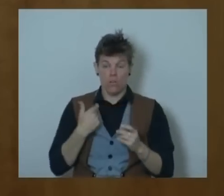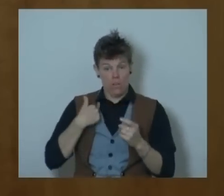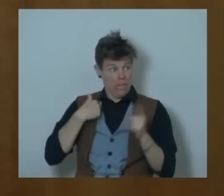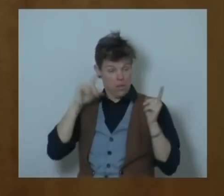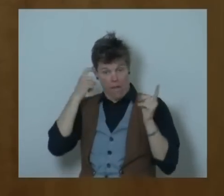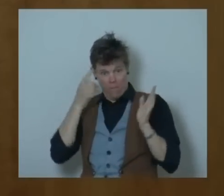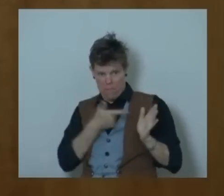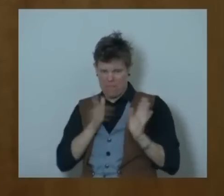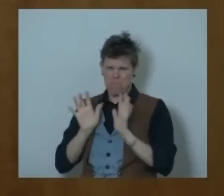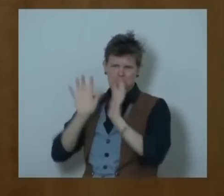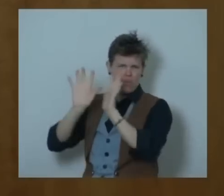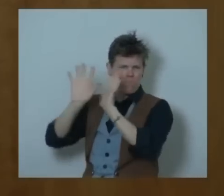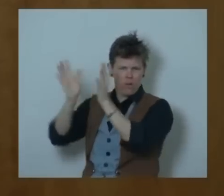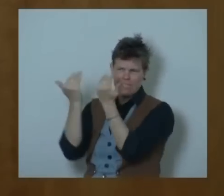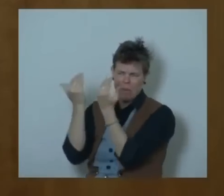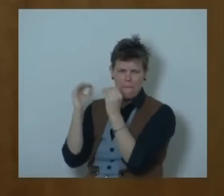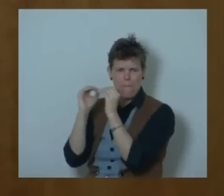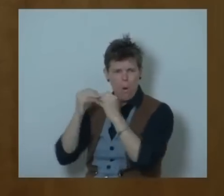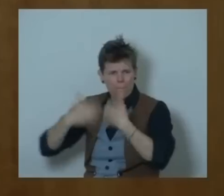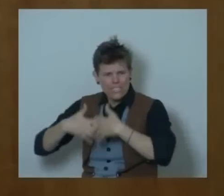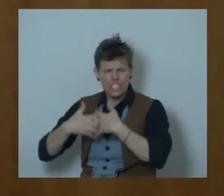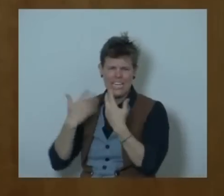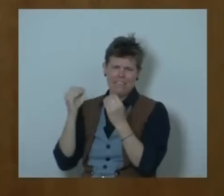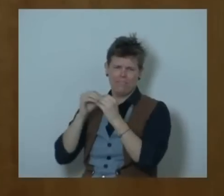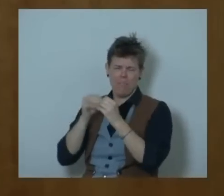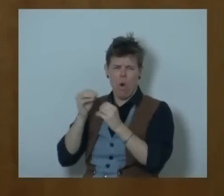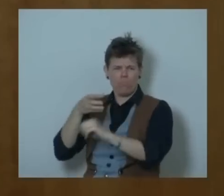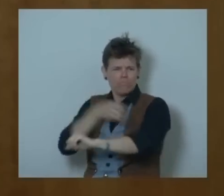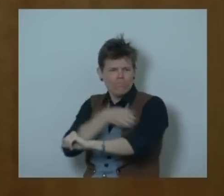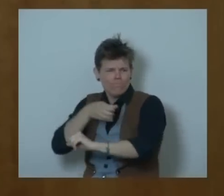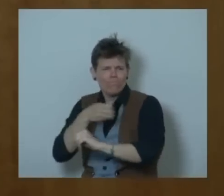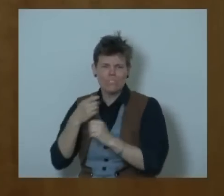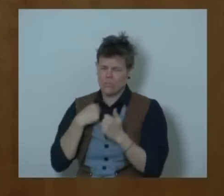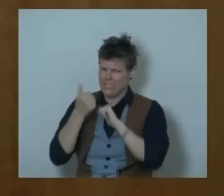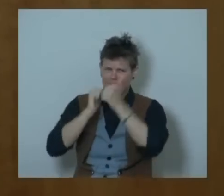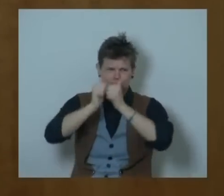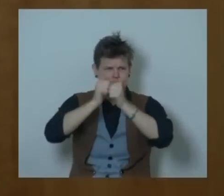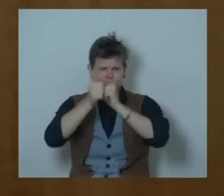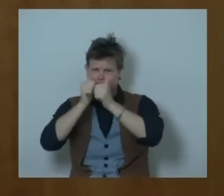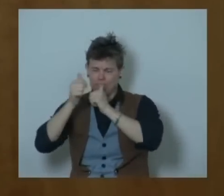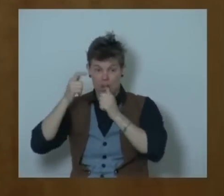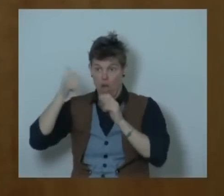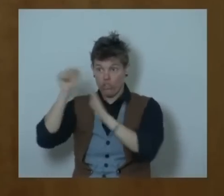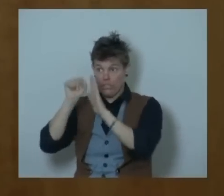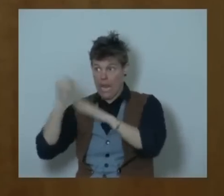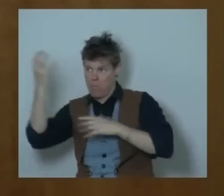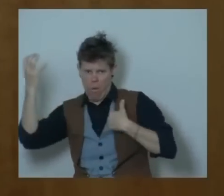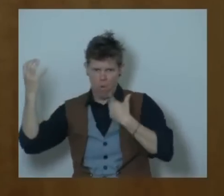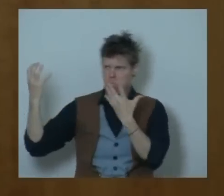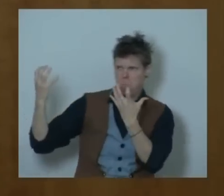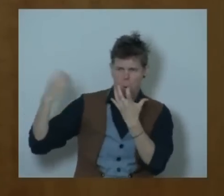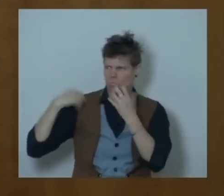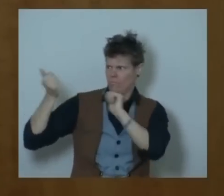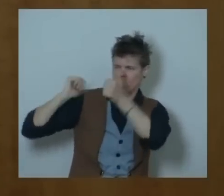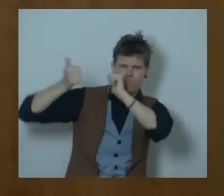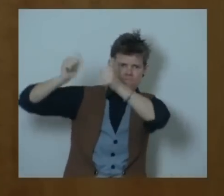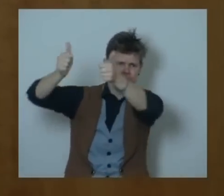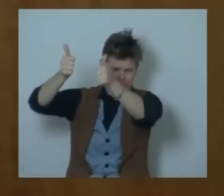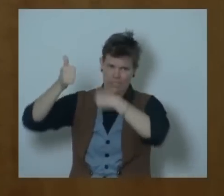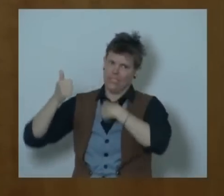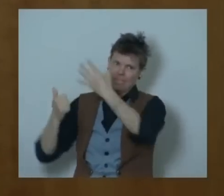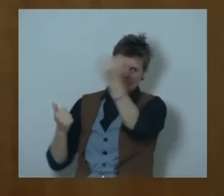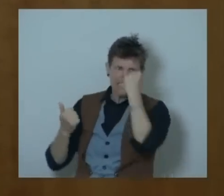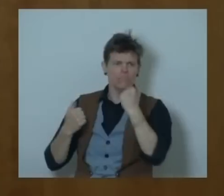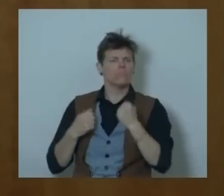is competing for the same supplies. And now we're moving into, as I said a few weeks ago, focused communities. That was not